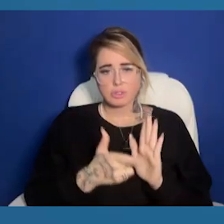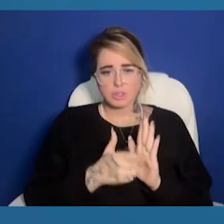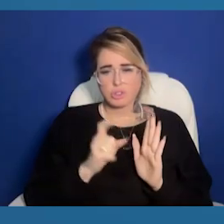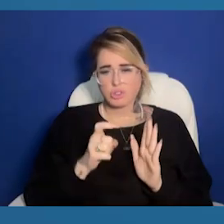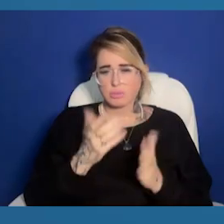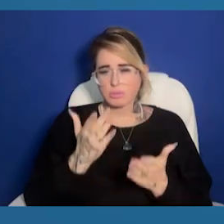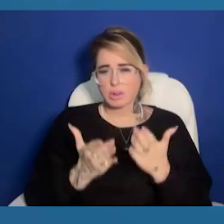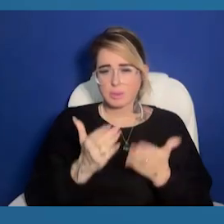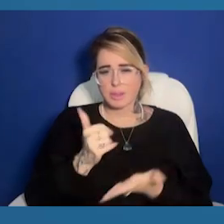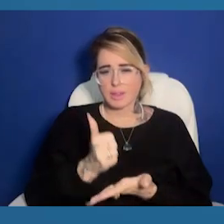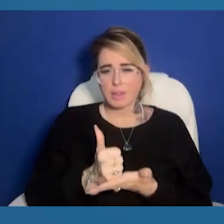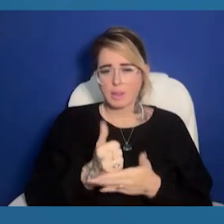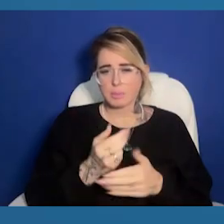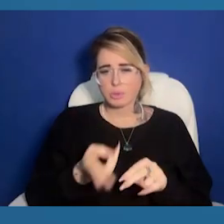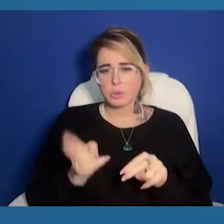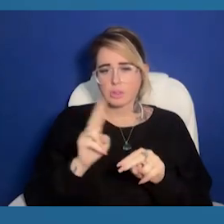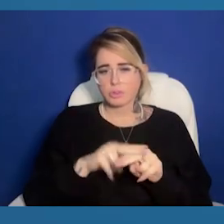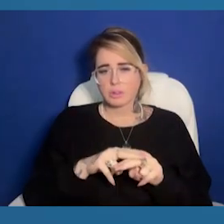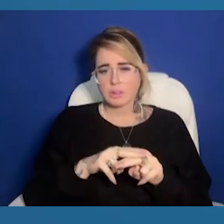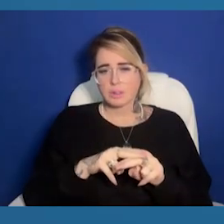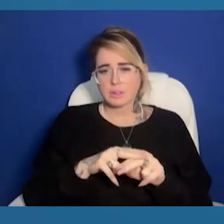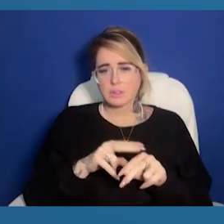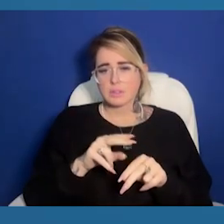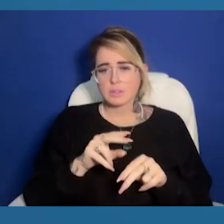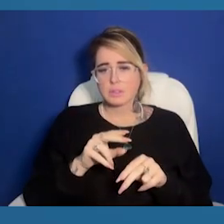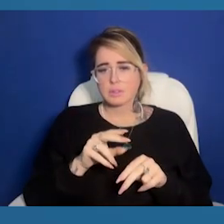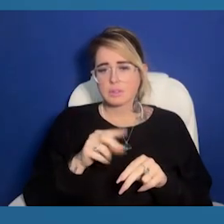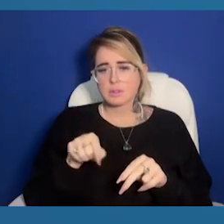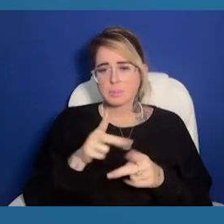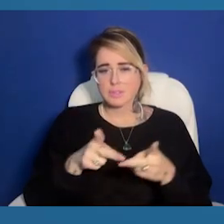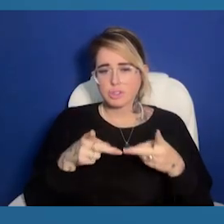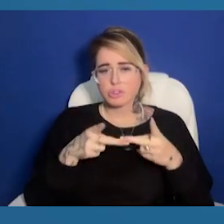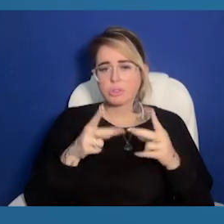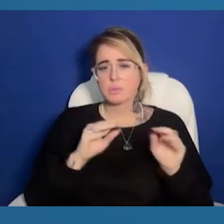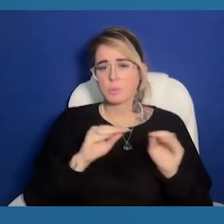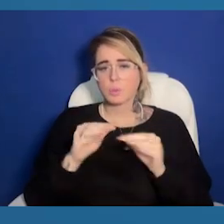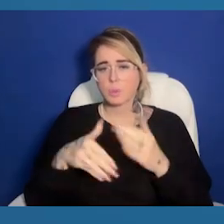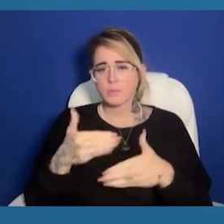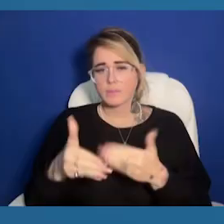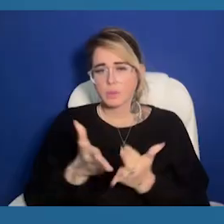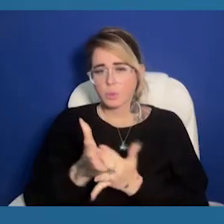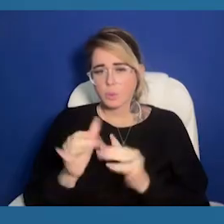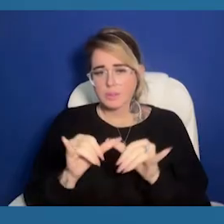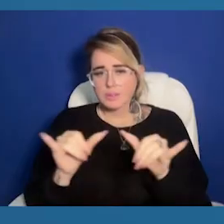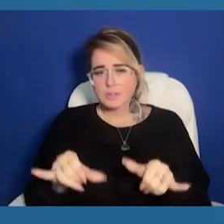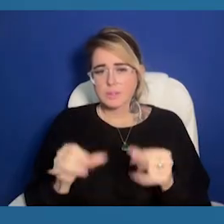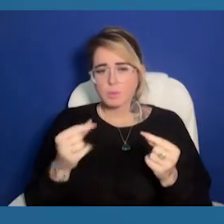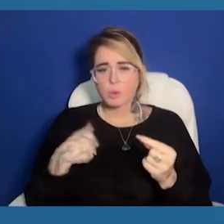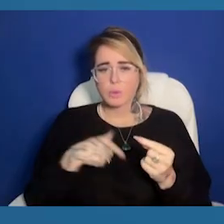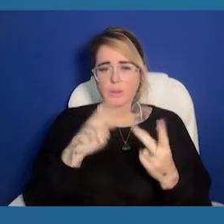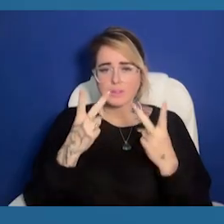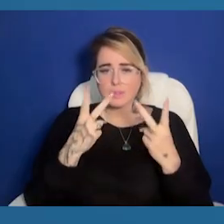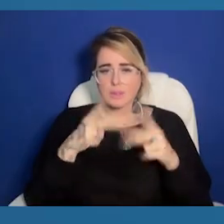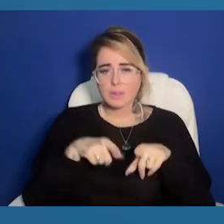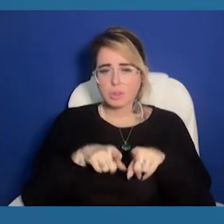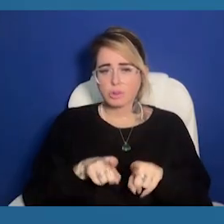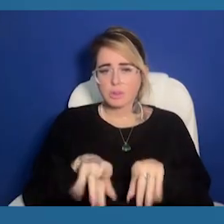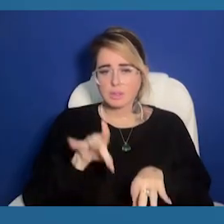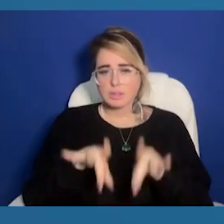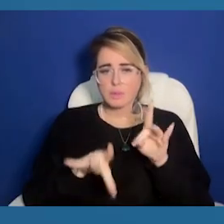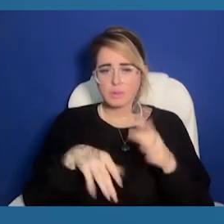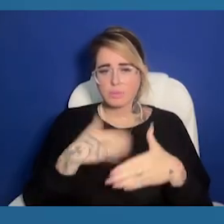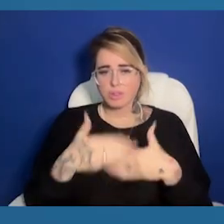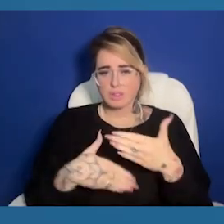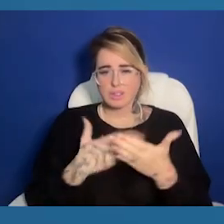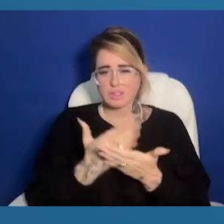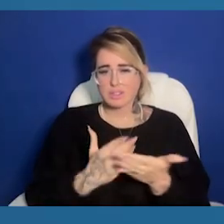help increase dispositions, move things more quickly through the system. What we had seen during the discovery process, things had slowed